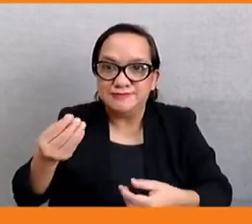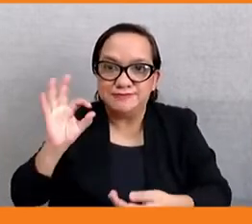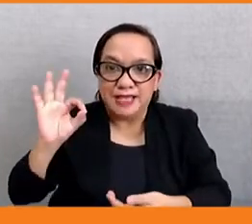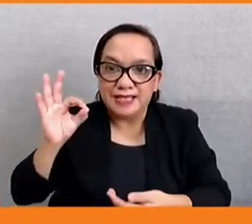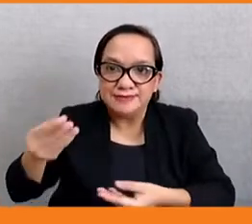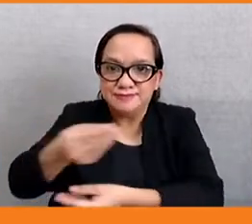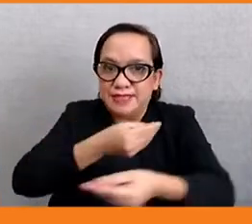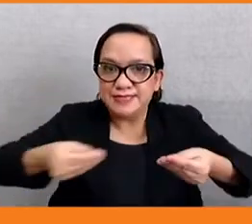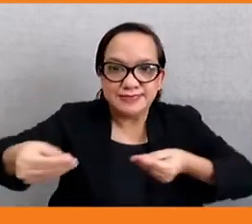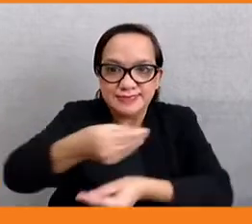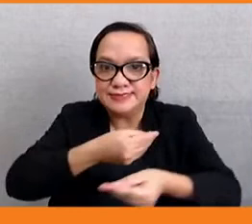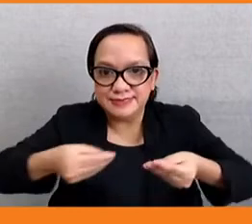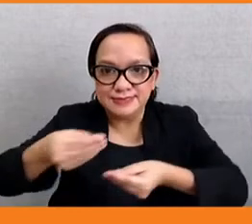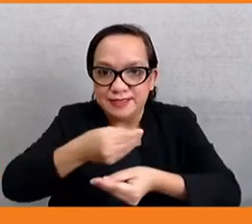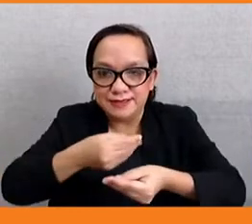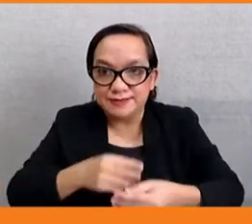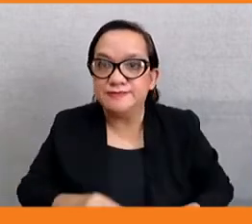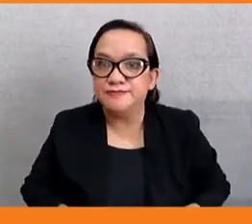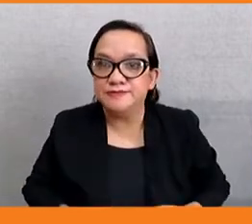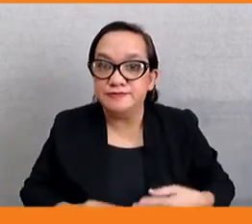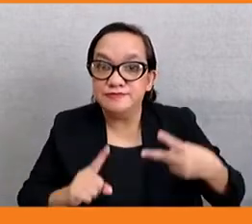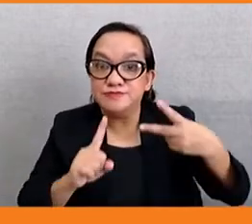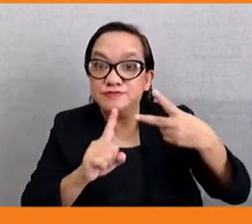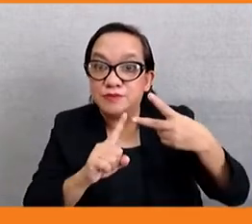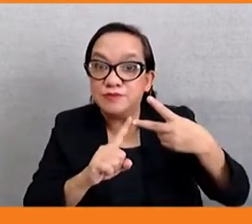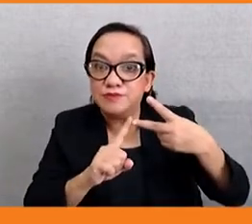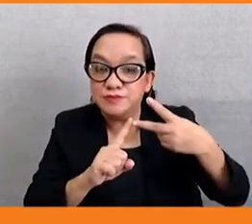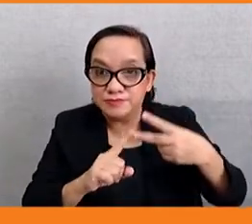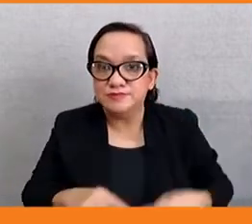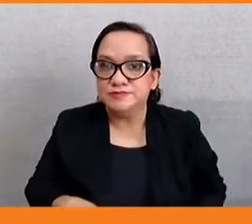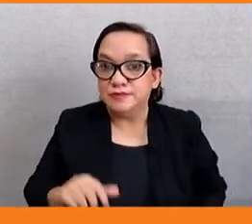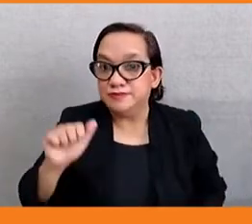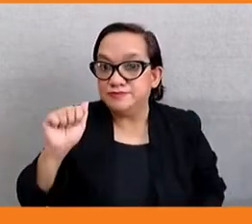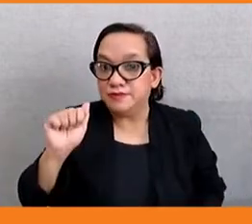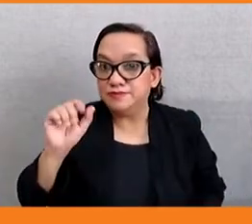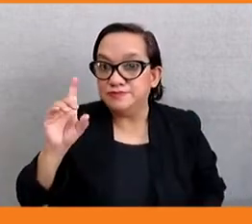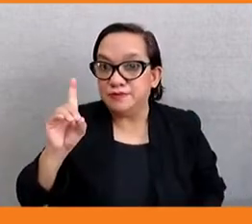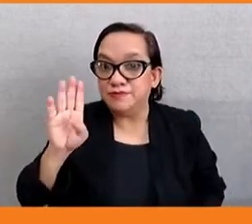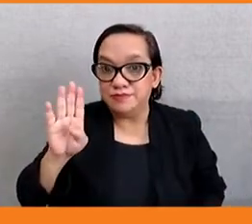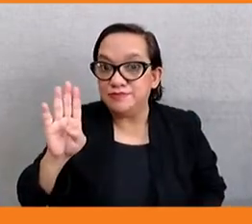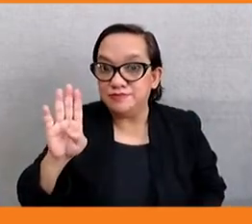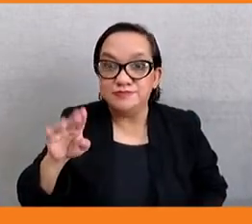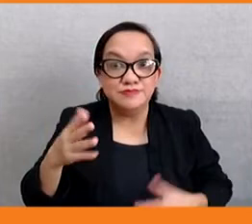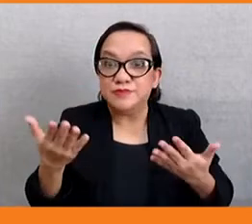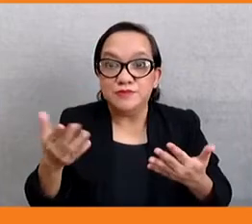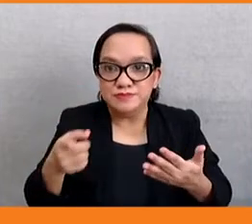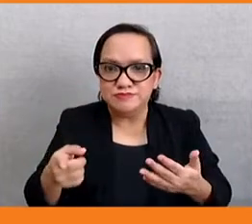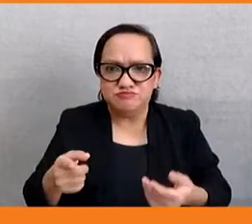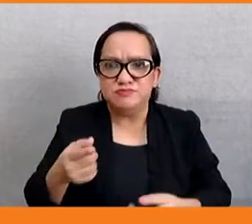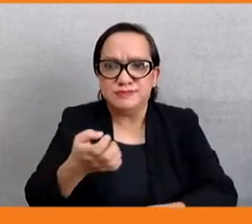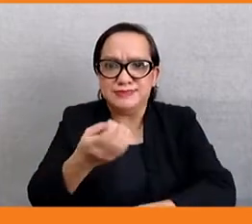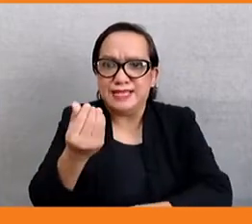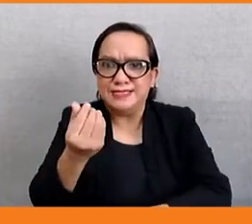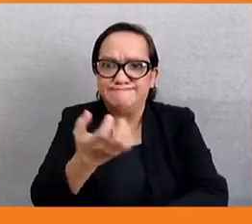Second, ADB supports a just energy transition. This balances development